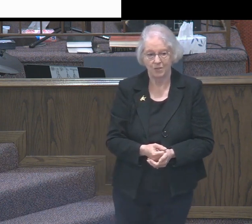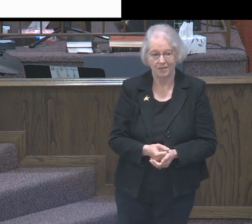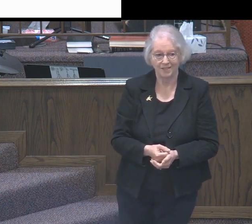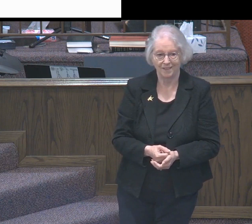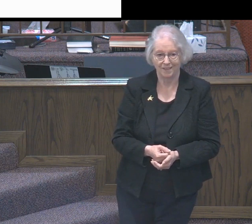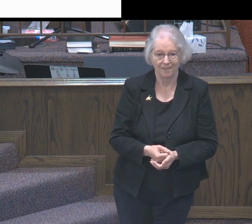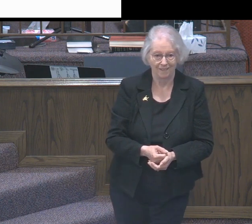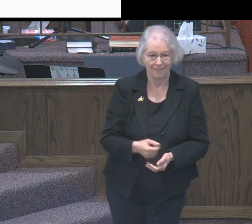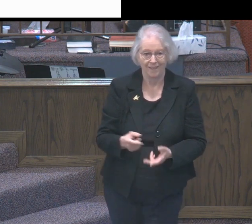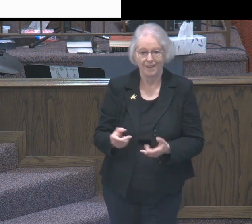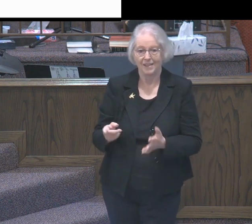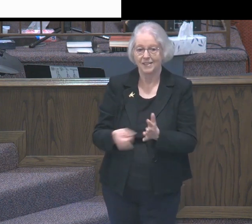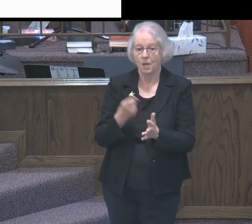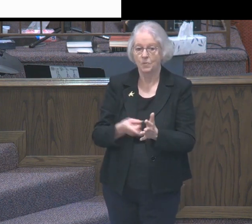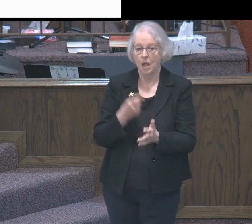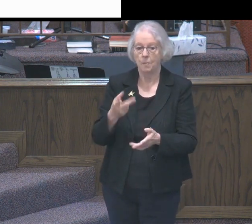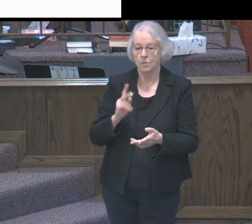room?